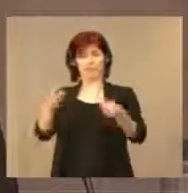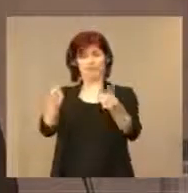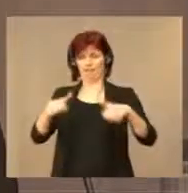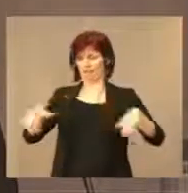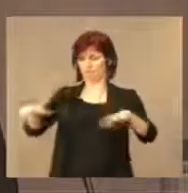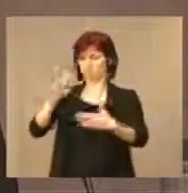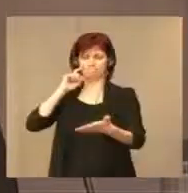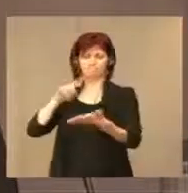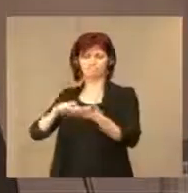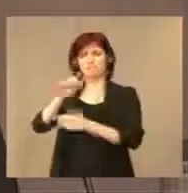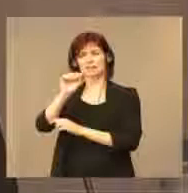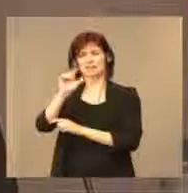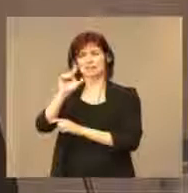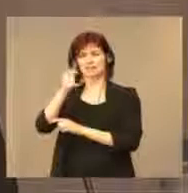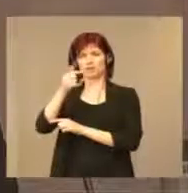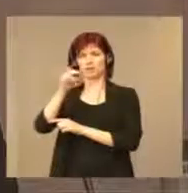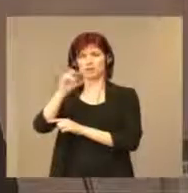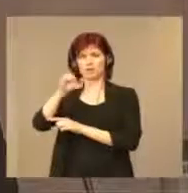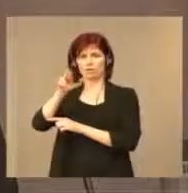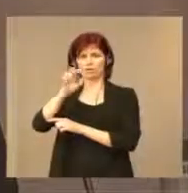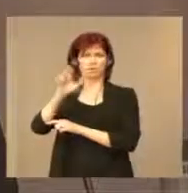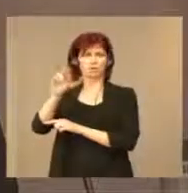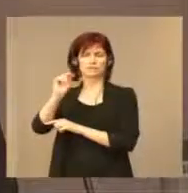the Algonquin Nation, the Algonquin people.